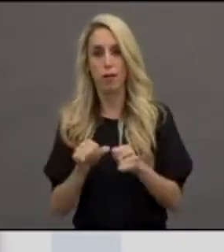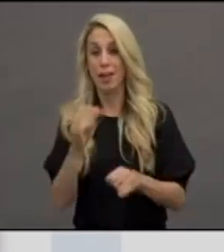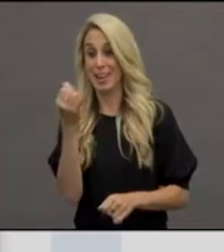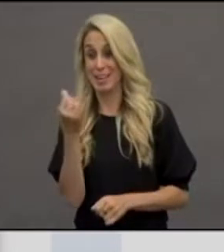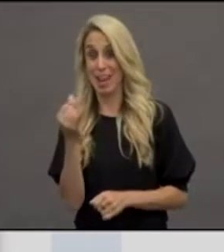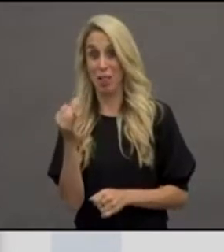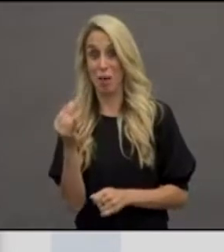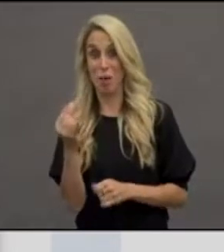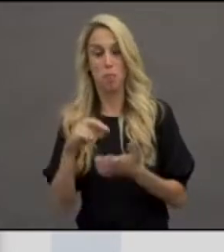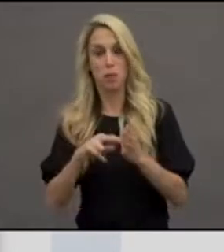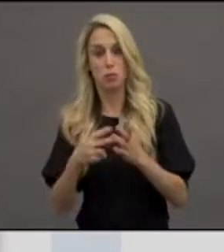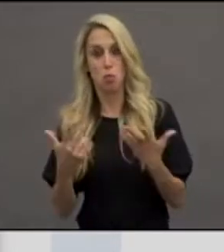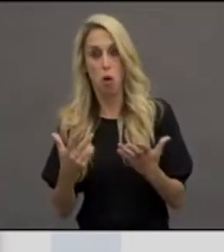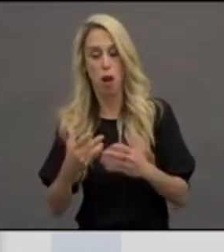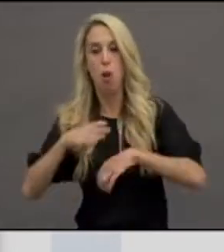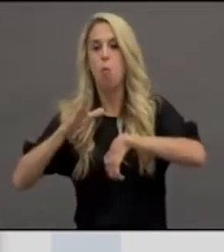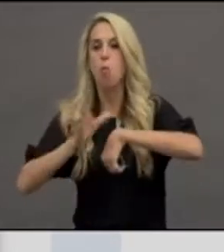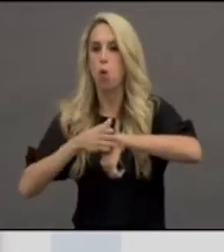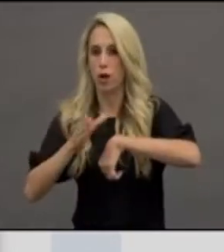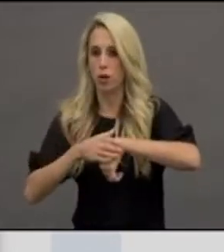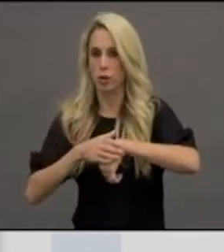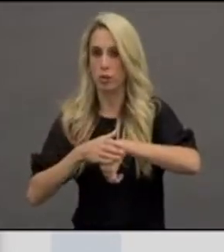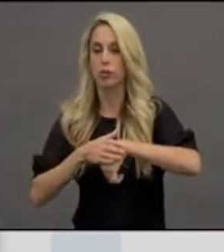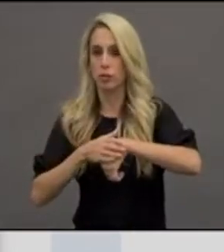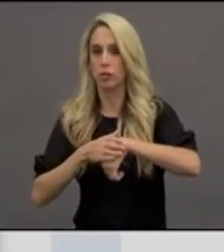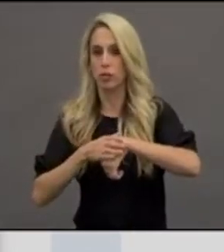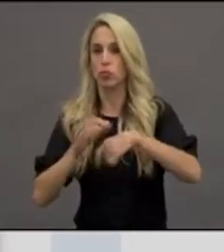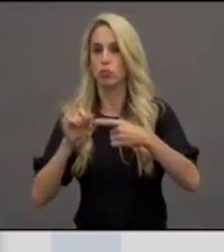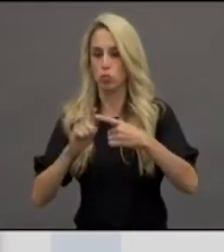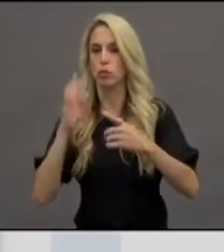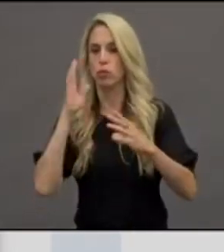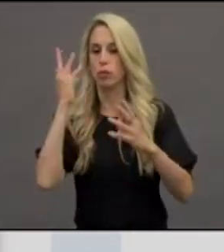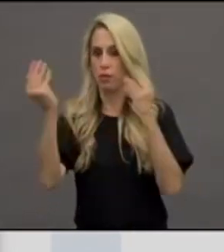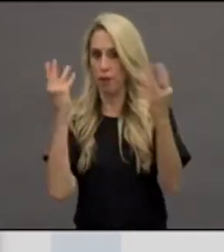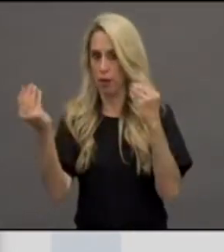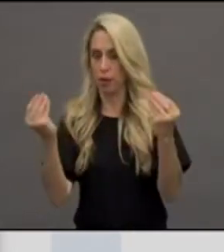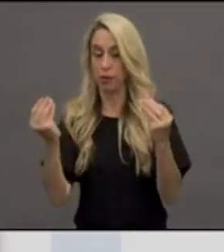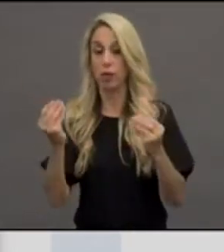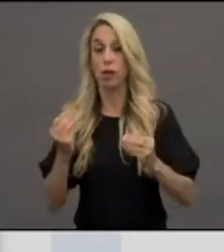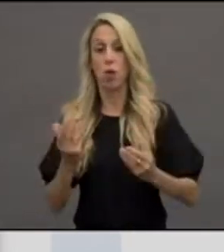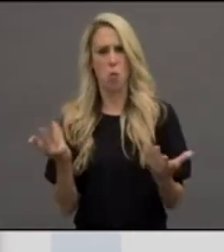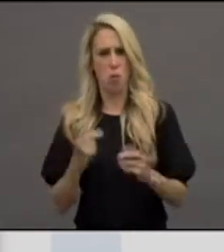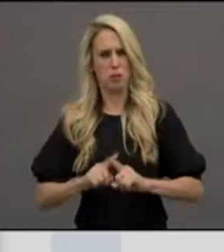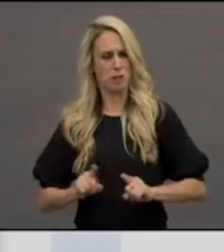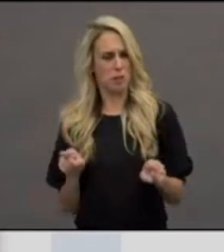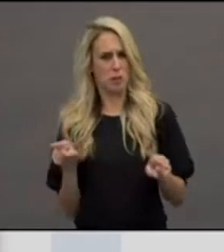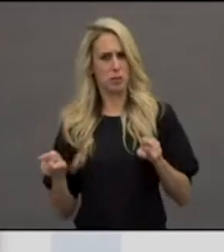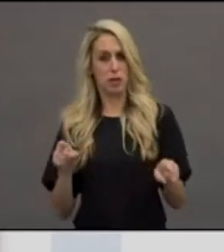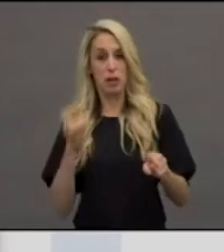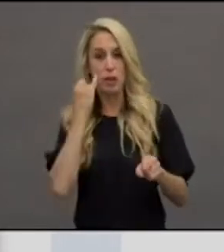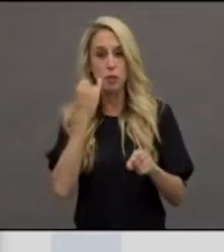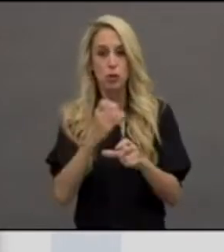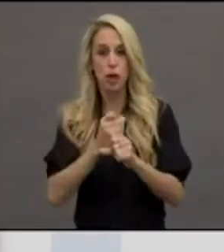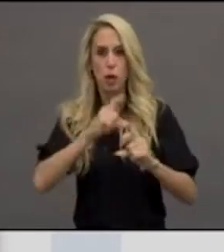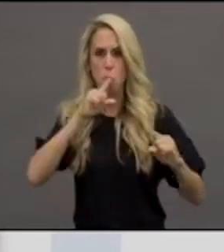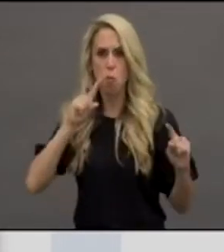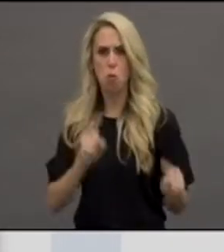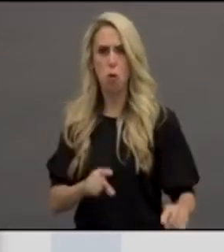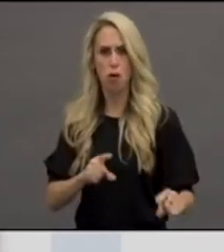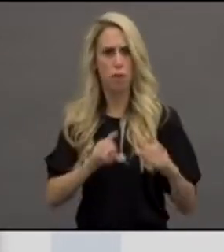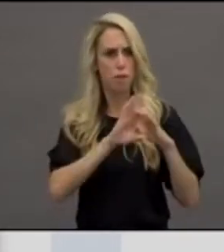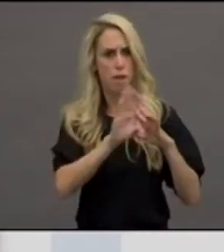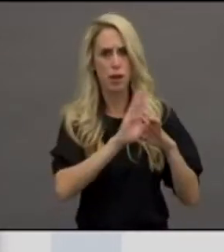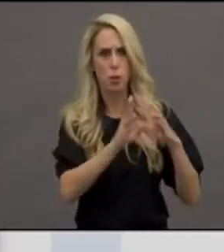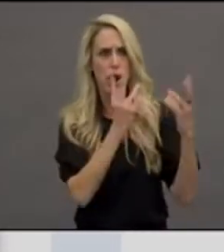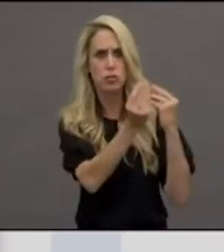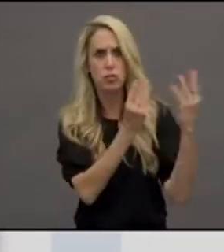is evacuation warning zone. Now, the difference is if you receive an evacuation order, there